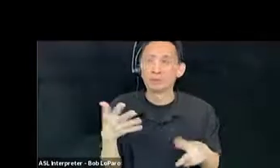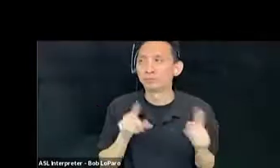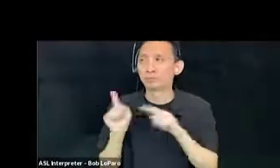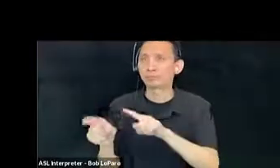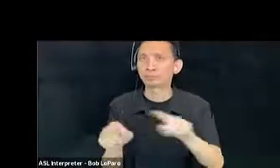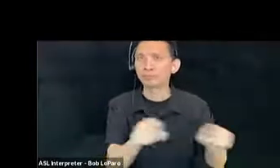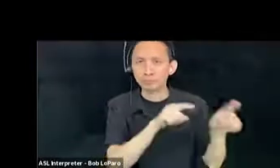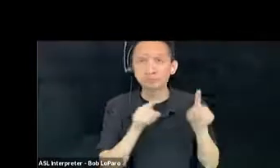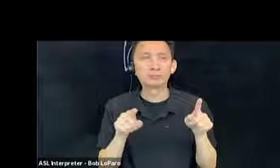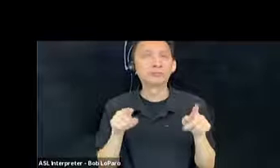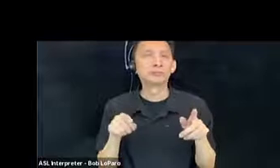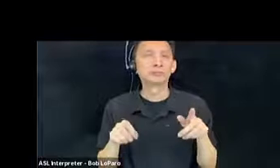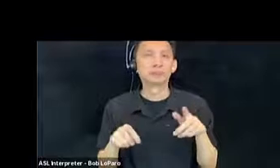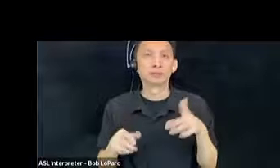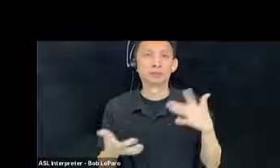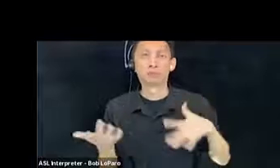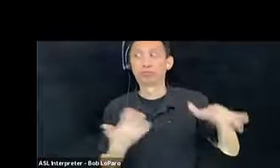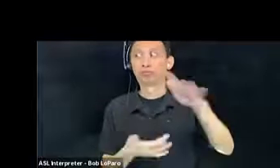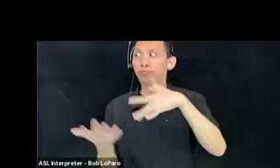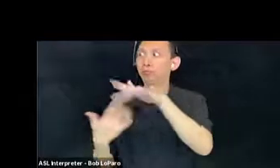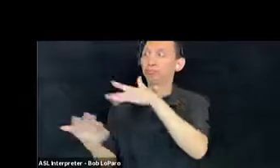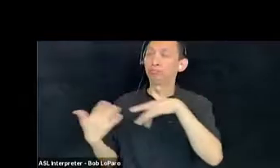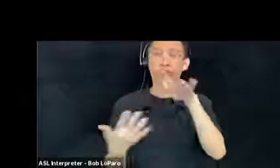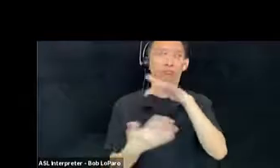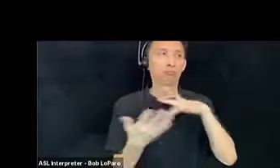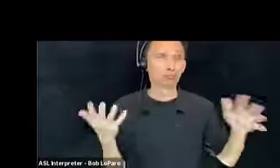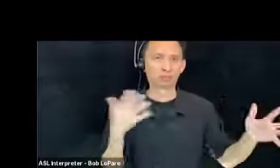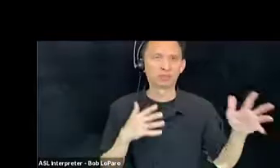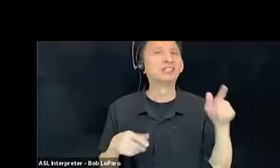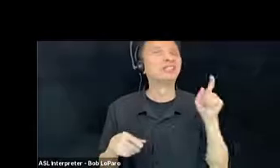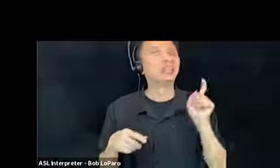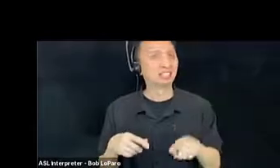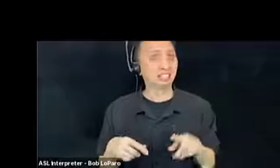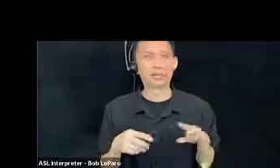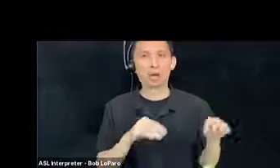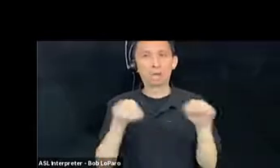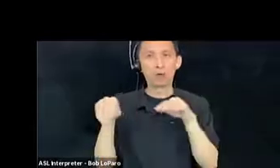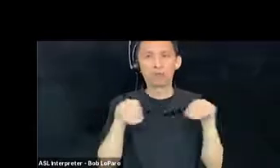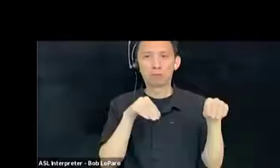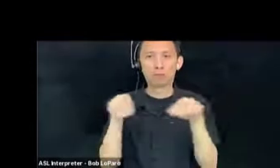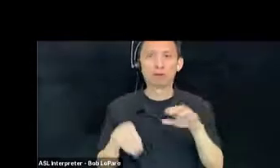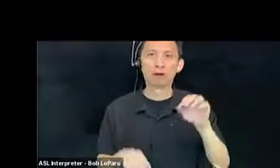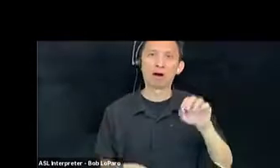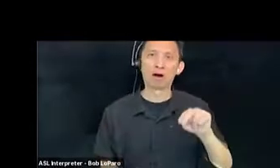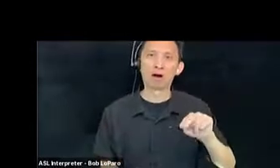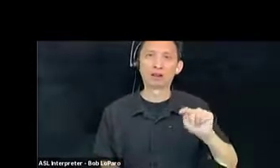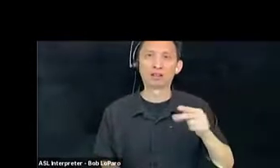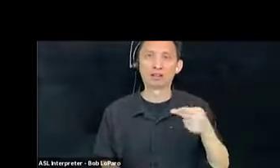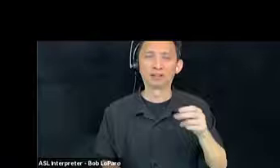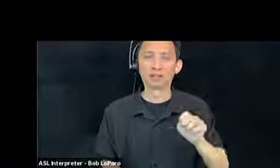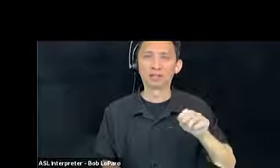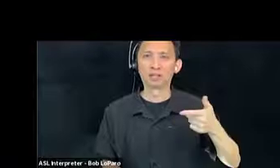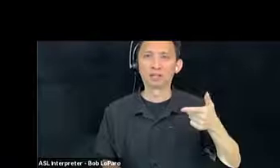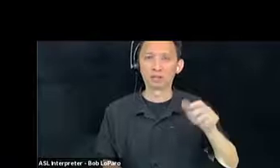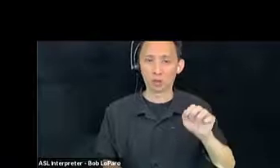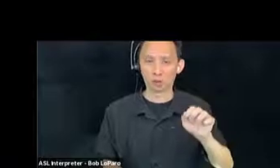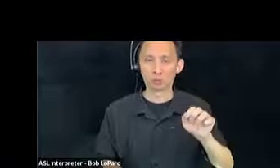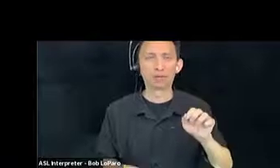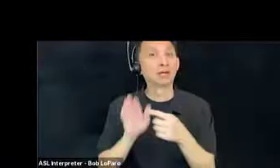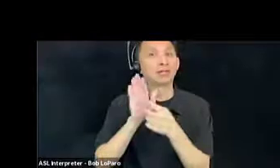multiple locations, this is going to be a lot easier for them to manipulate. And so I just have a couple of examples of those as well.